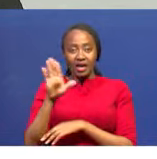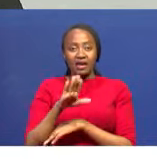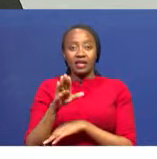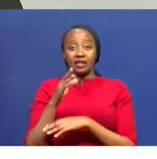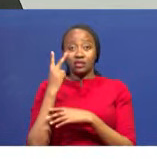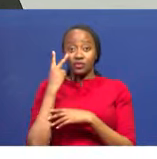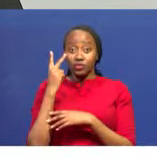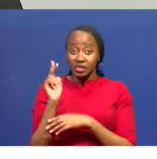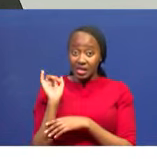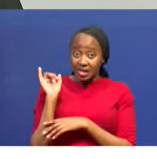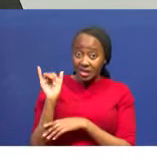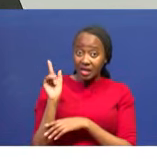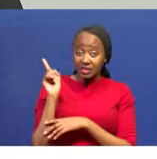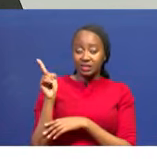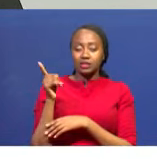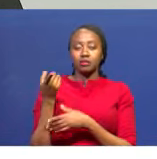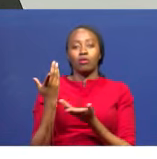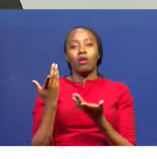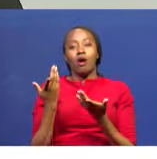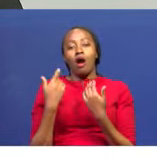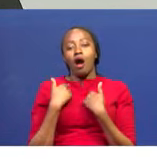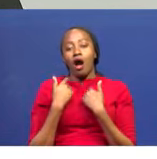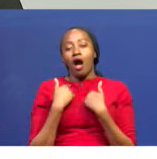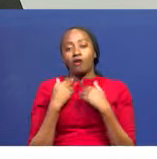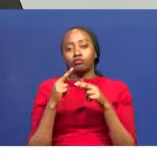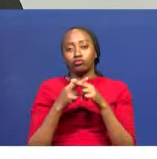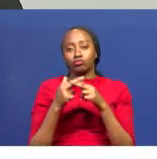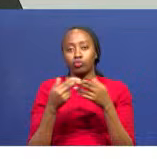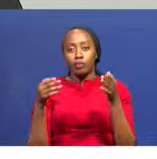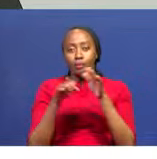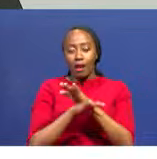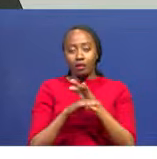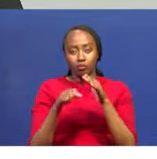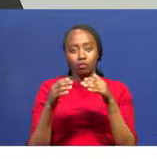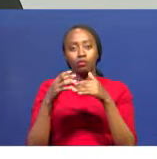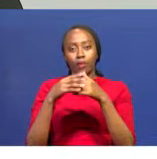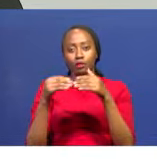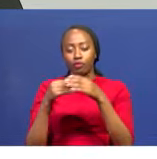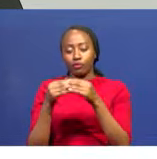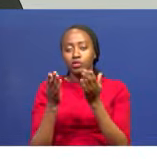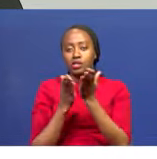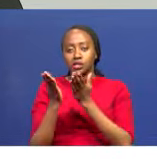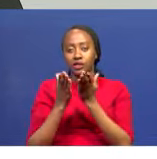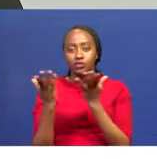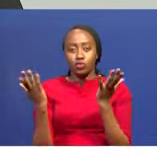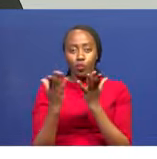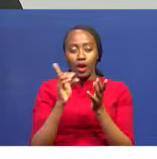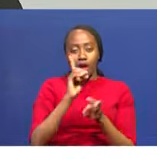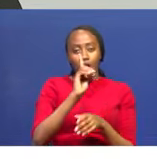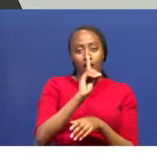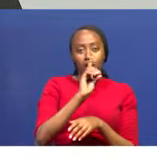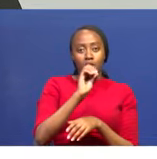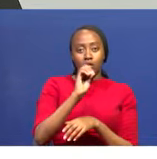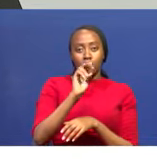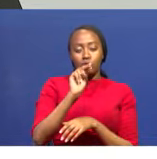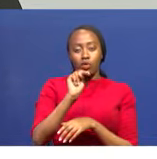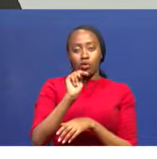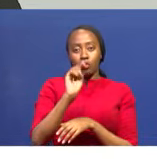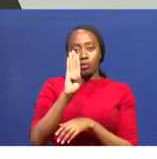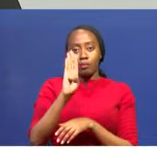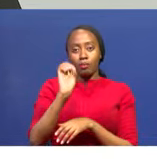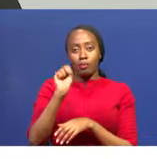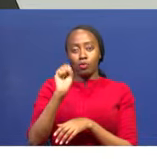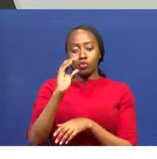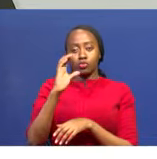us, that is the Requiem Mass for Dalmaso Otieno that is currently underway at the Don Bosco Church there in Upper Hill. I'm